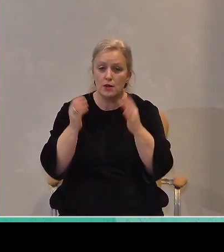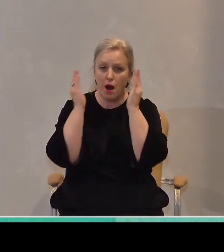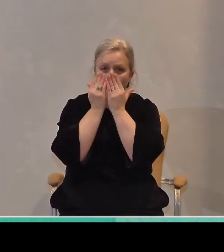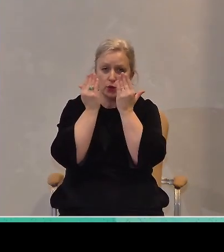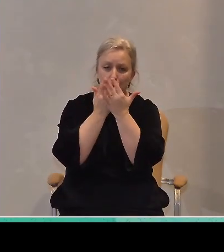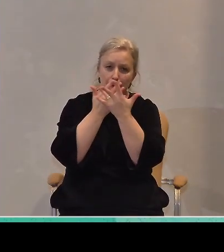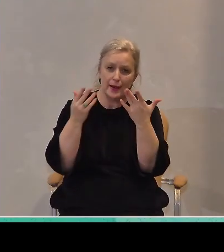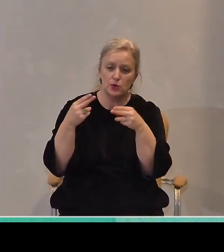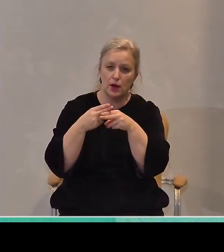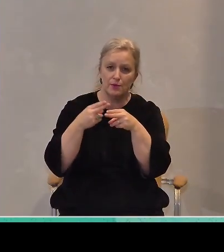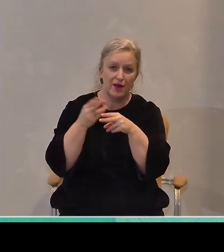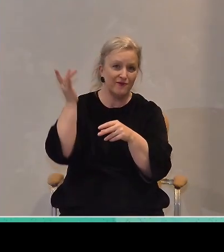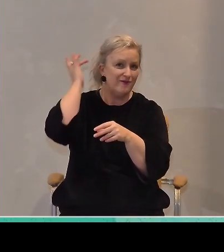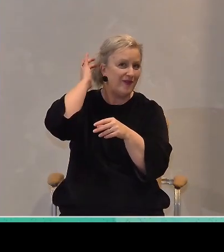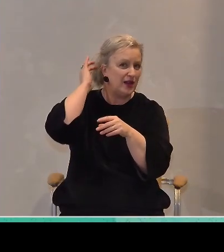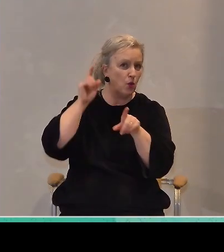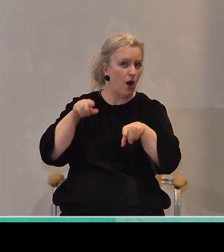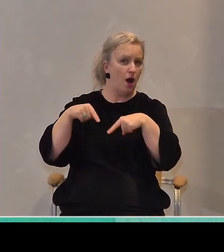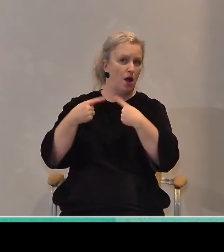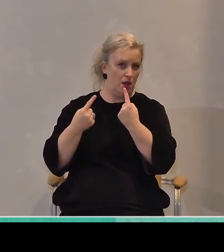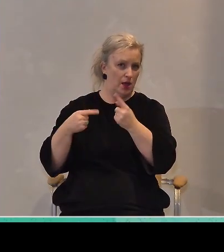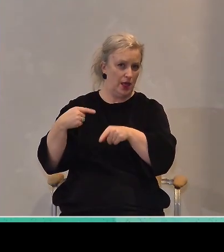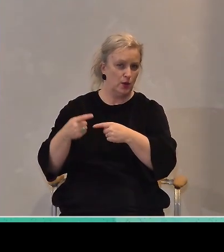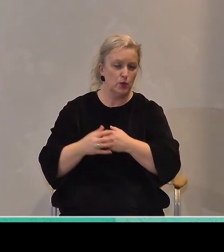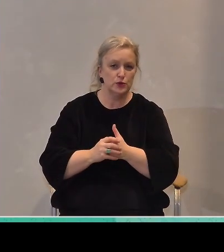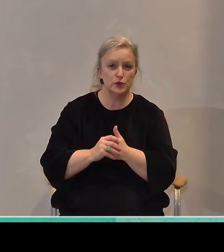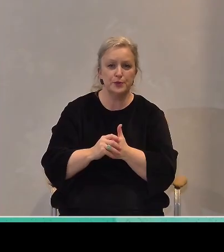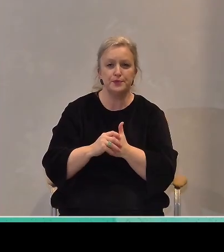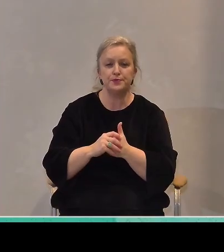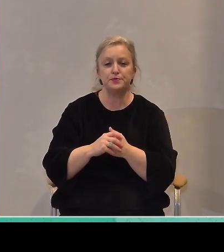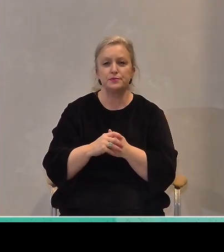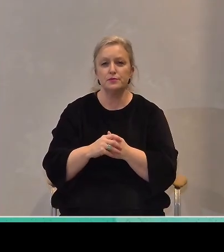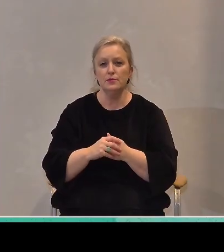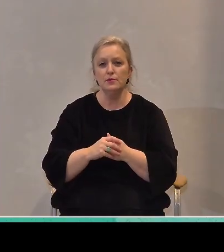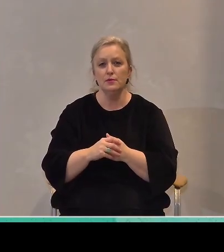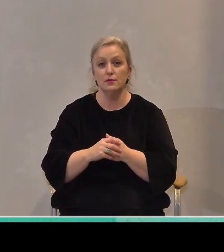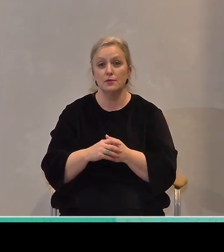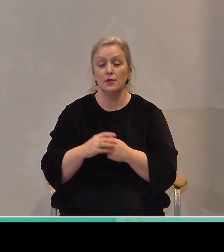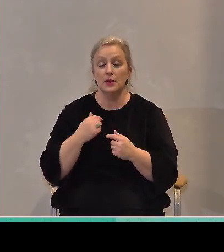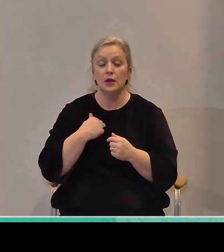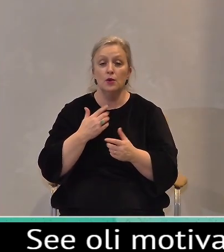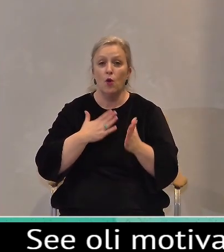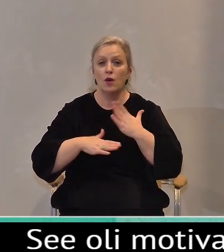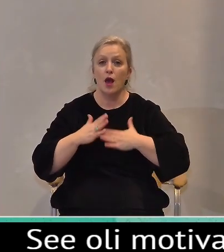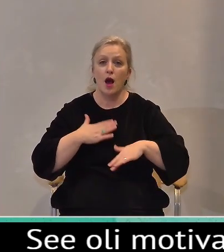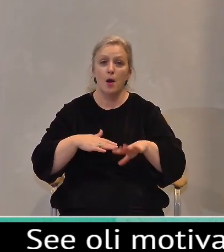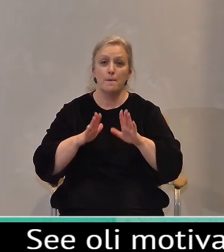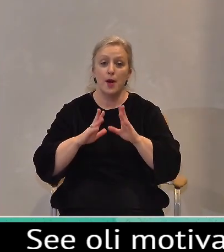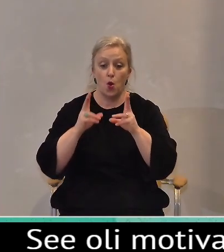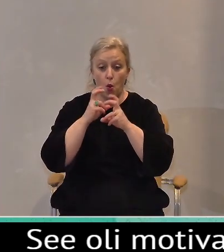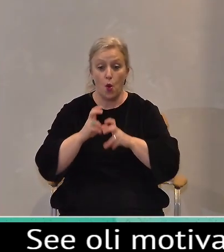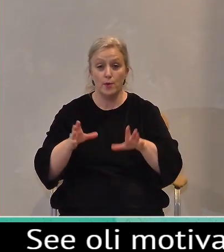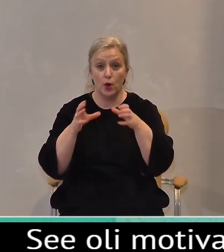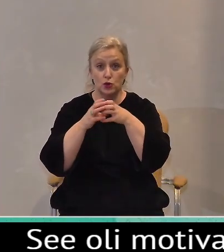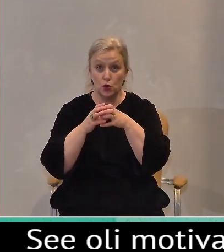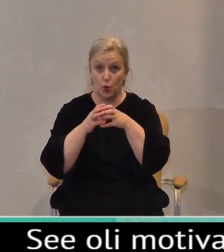came back to Tartu to research autism spectrum disorders